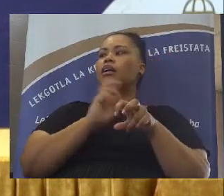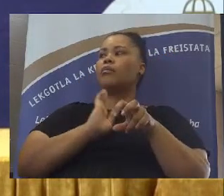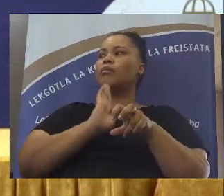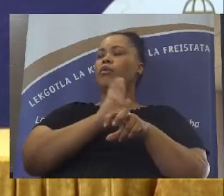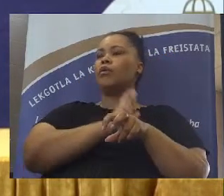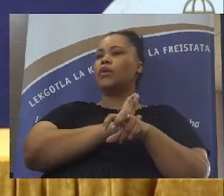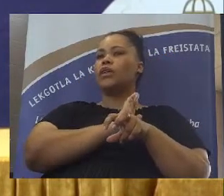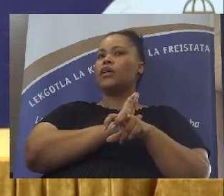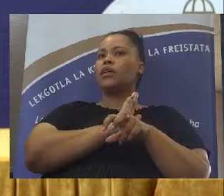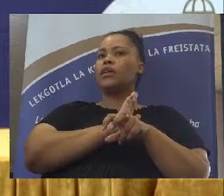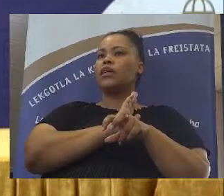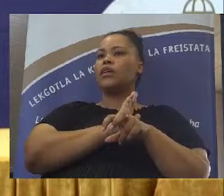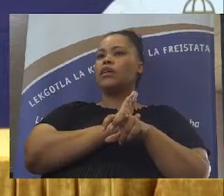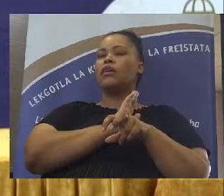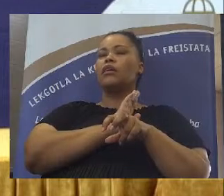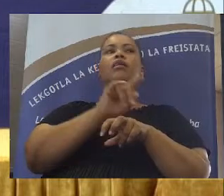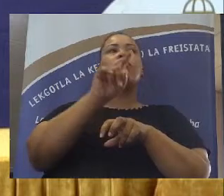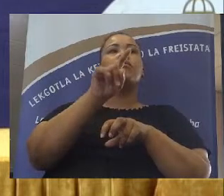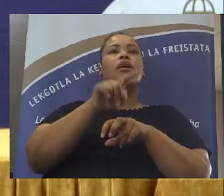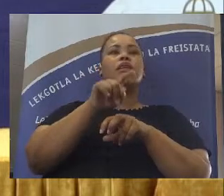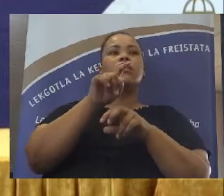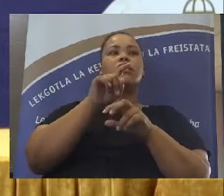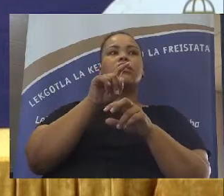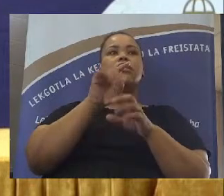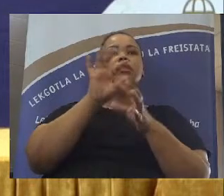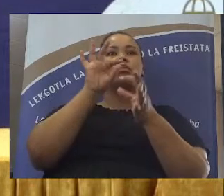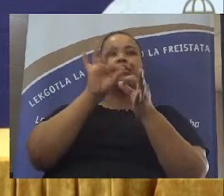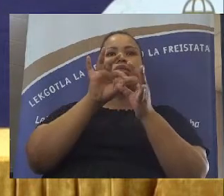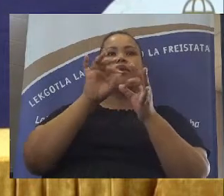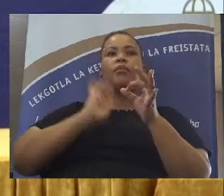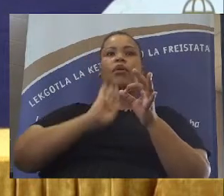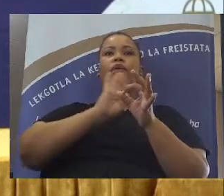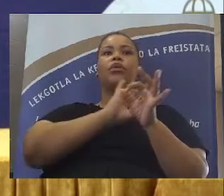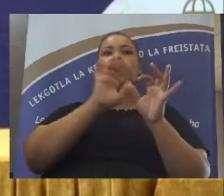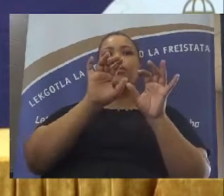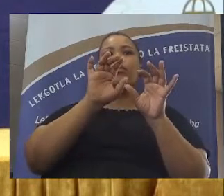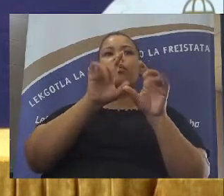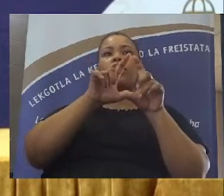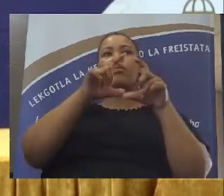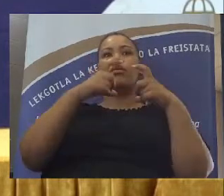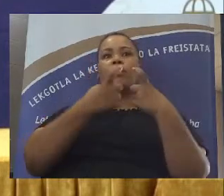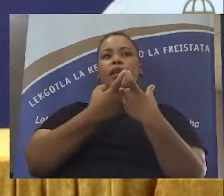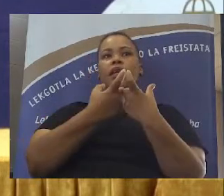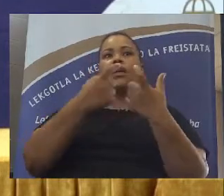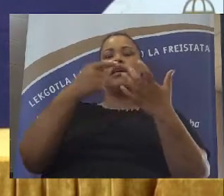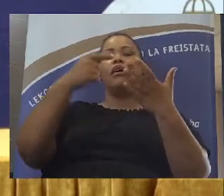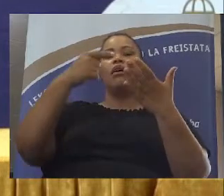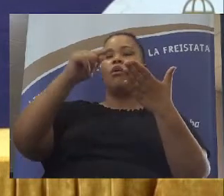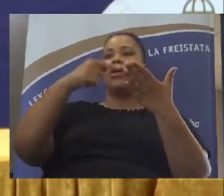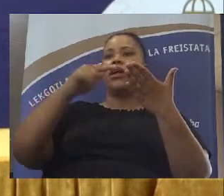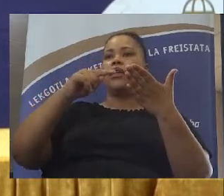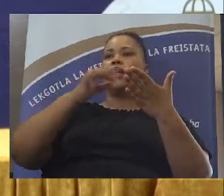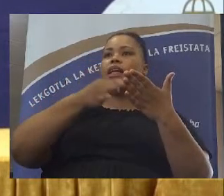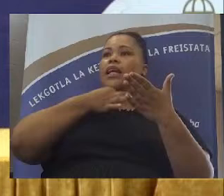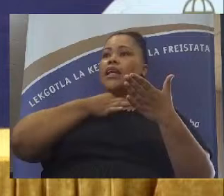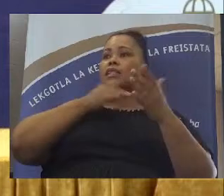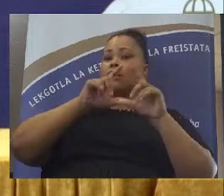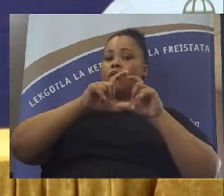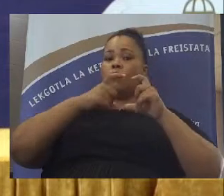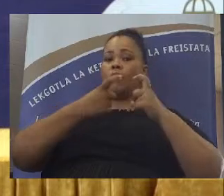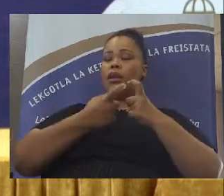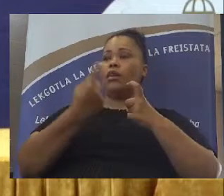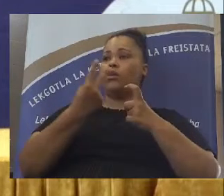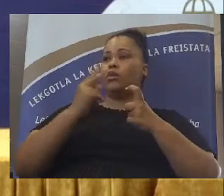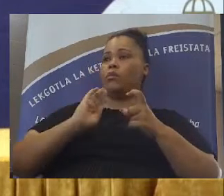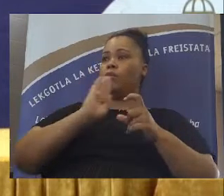to constitute specific board committees, including an audit and risk committee and a board